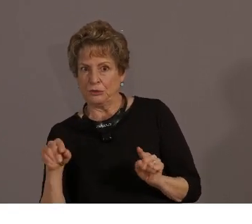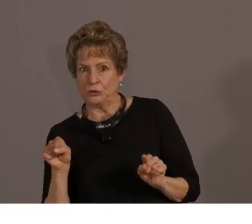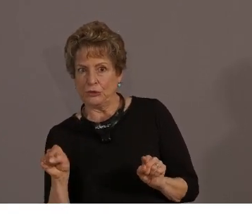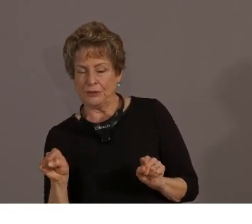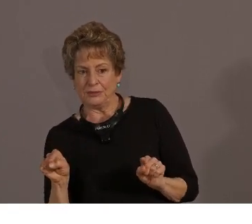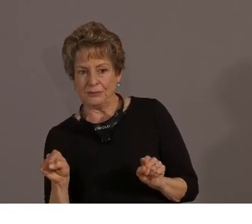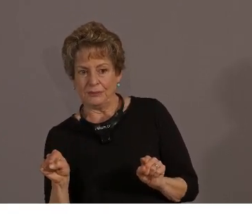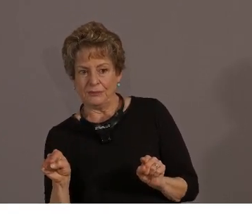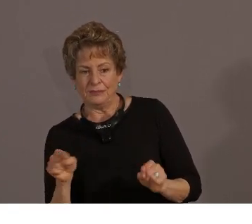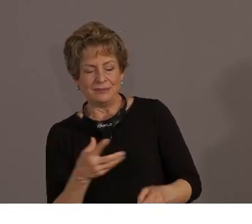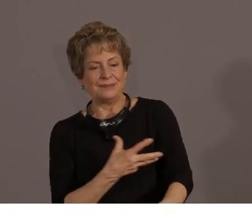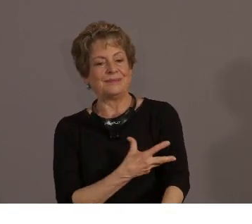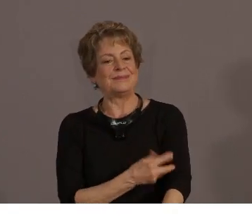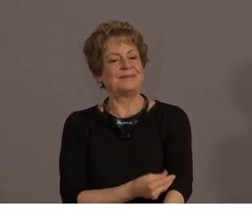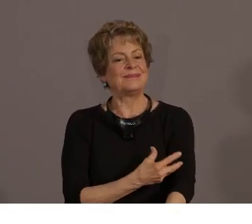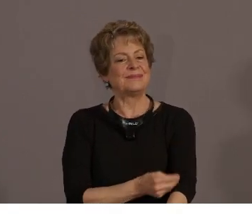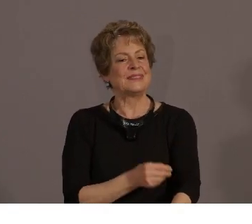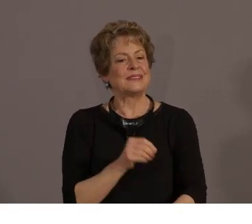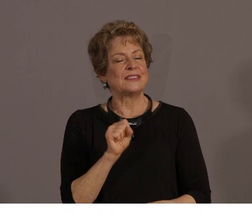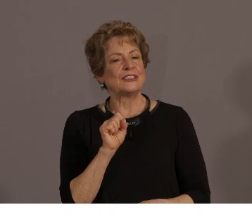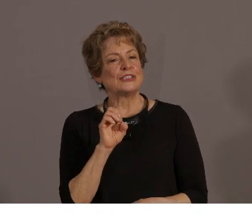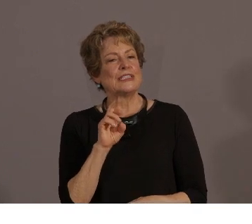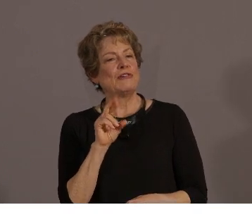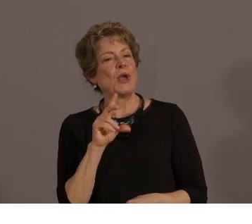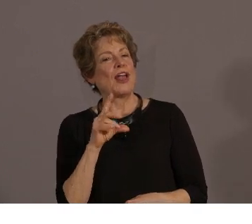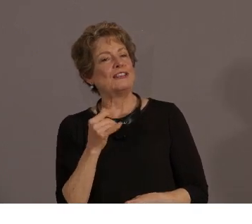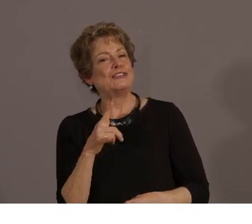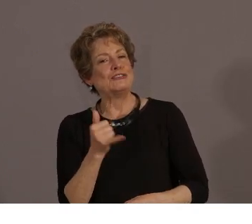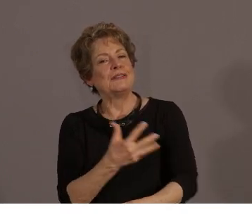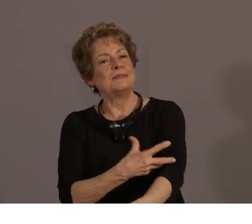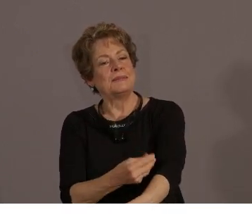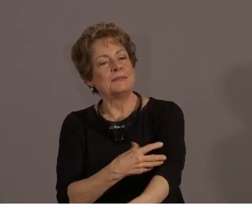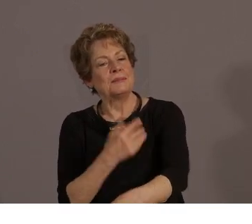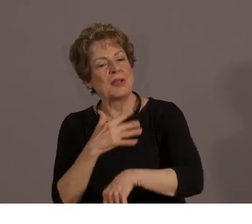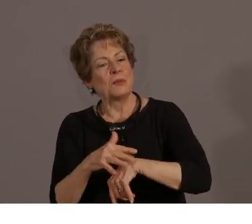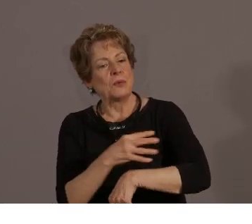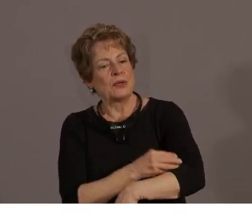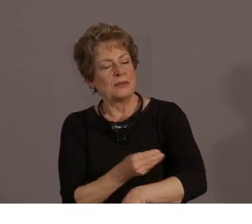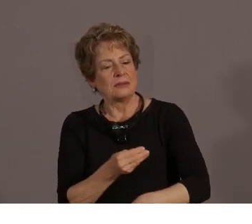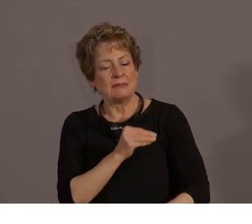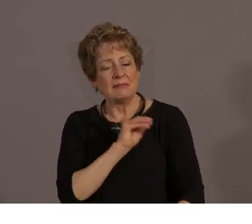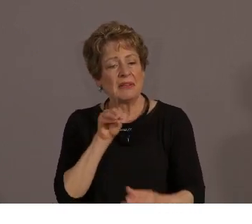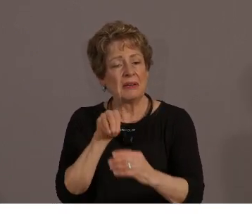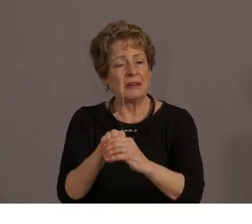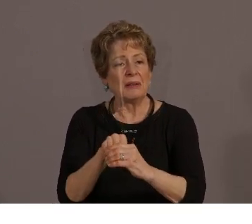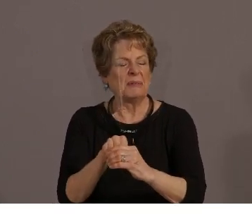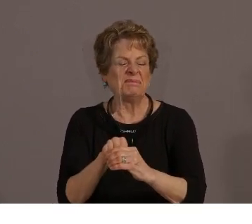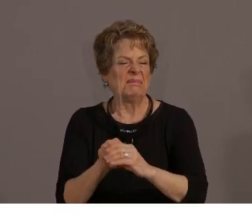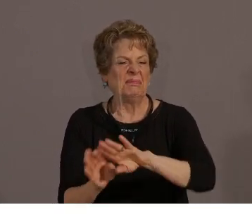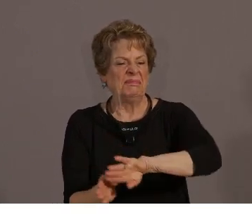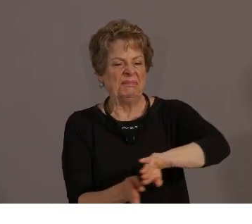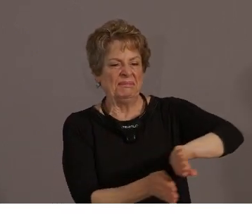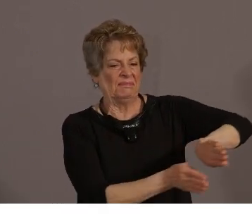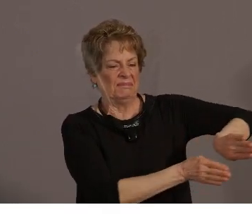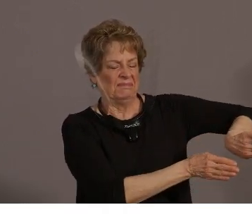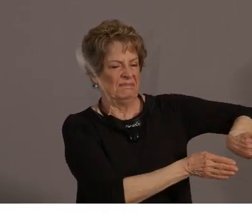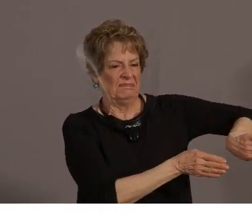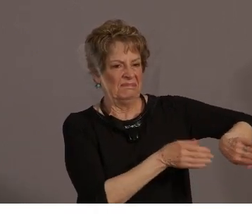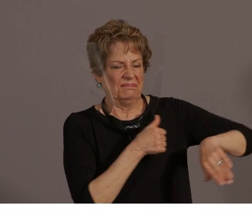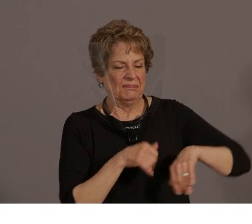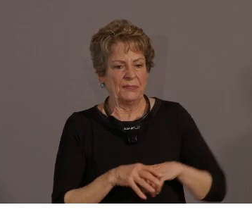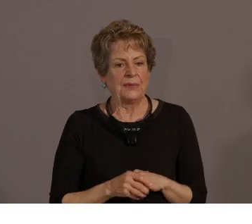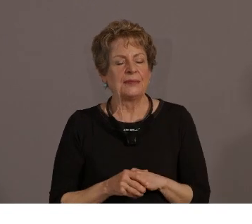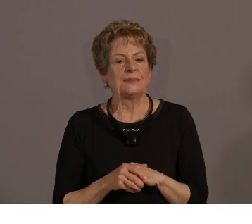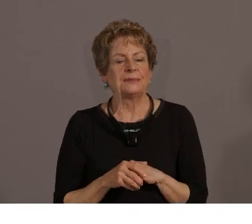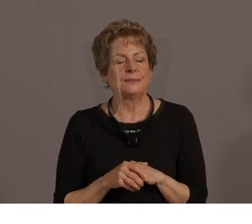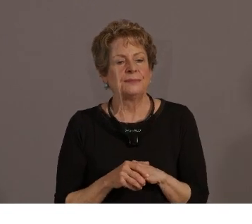of labs, which included serology and diagnostic, from that right-hand column.